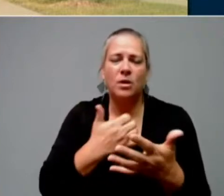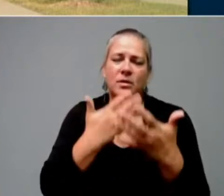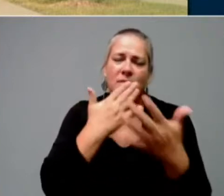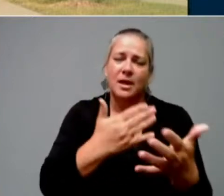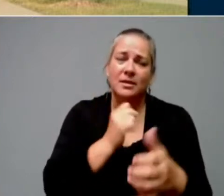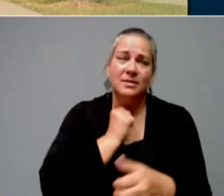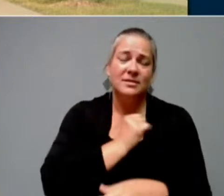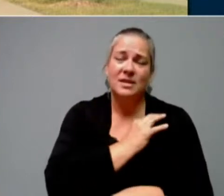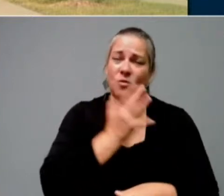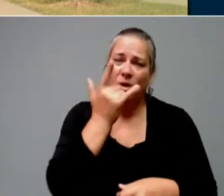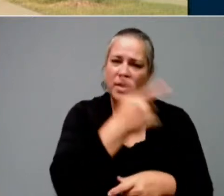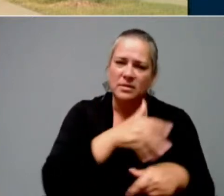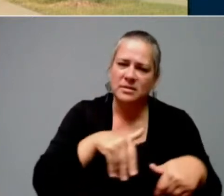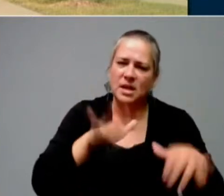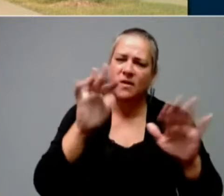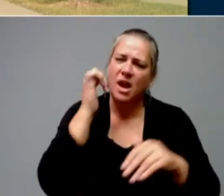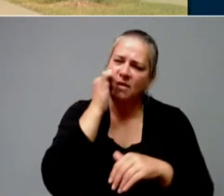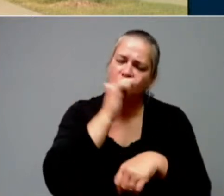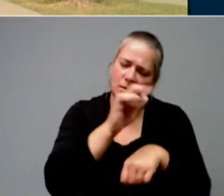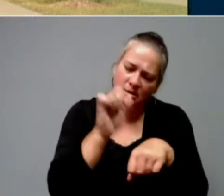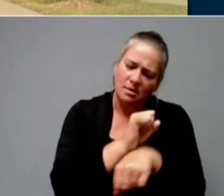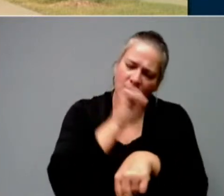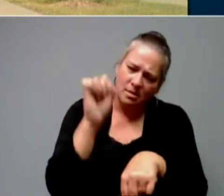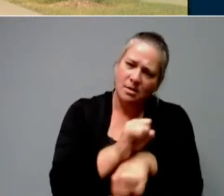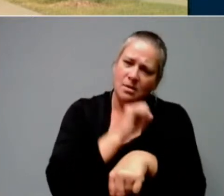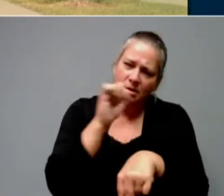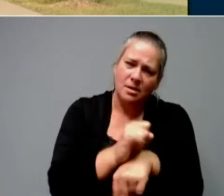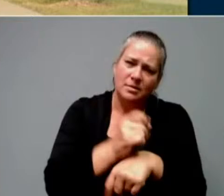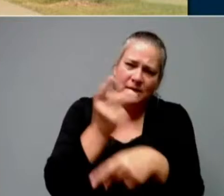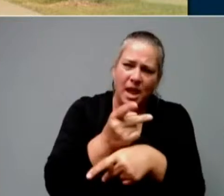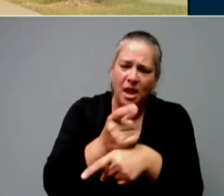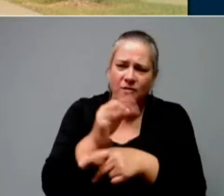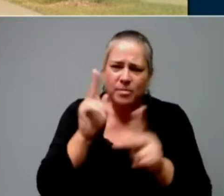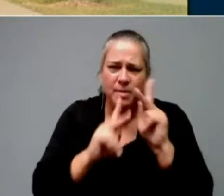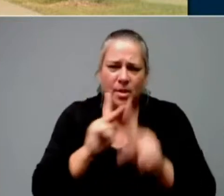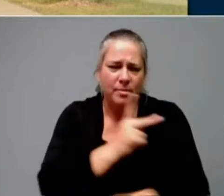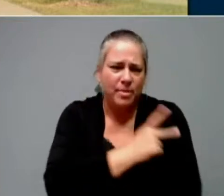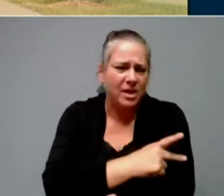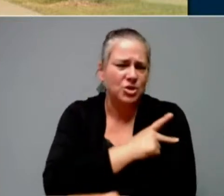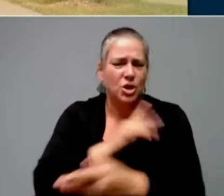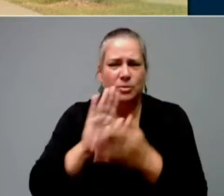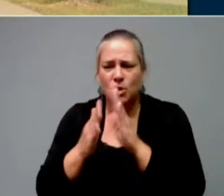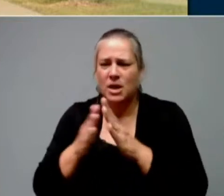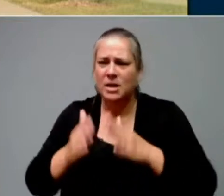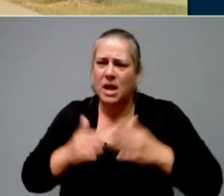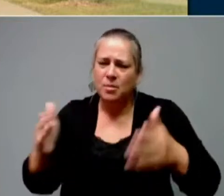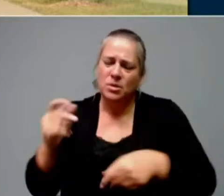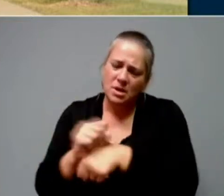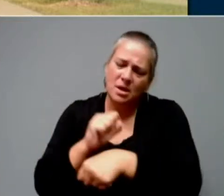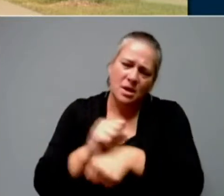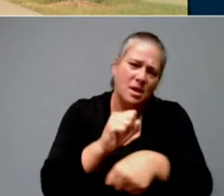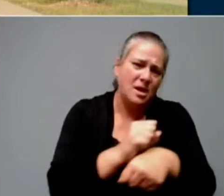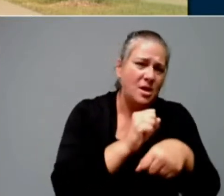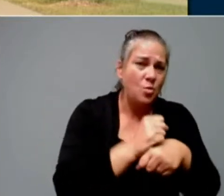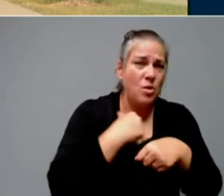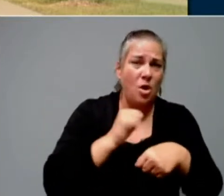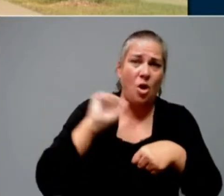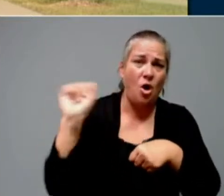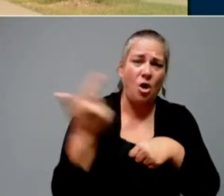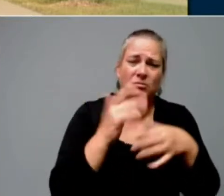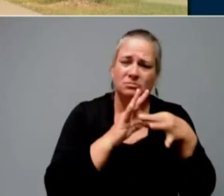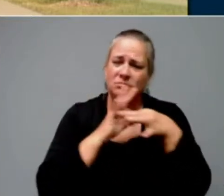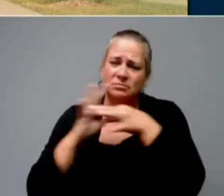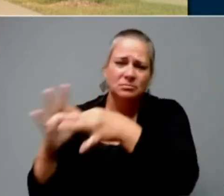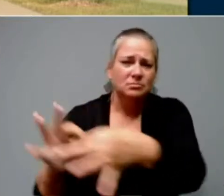they are making every day to care for our patients, our communities, and our neighbors. Let's all band together in this fight.